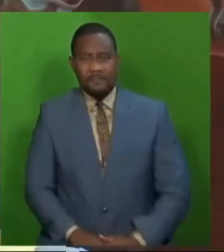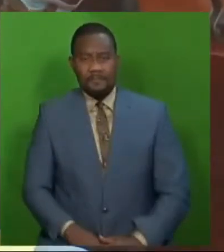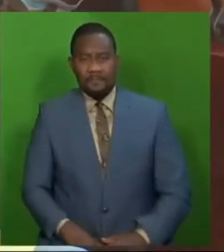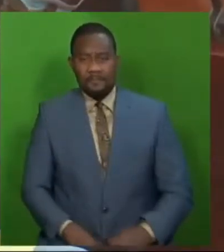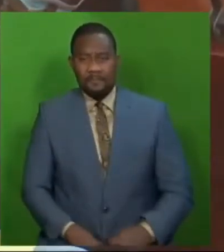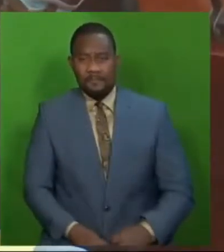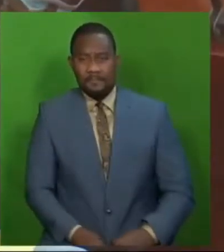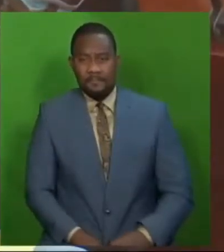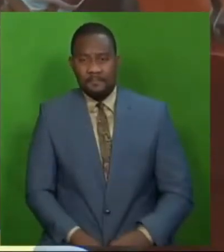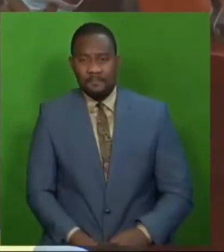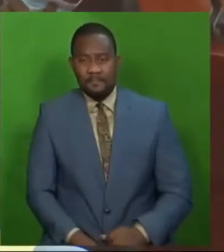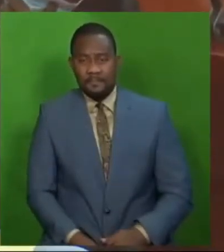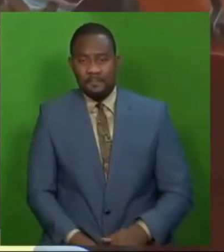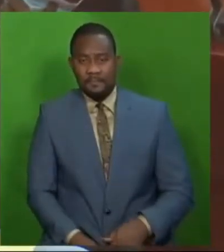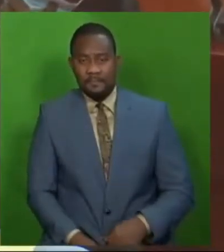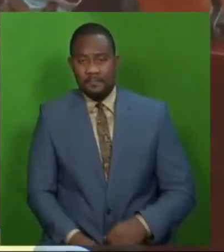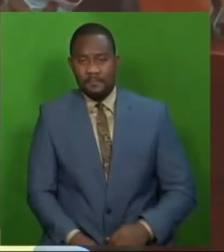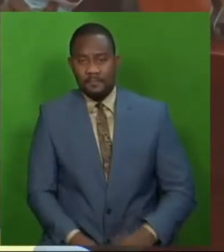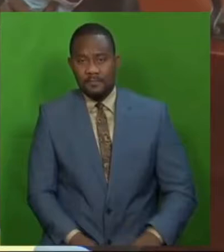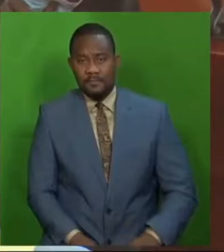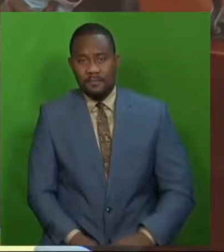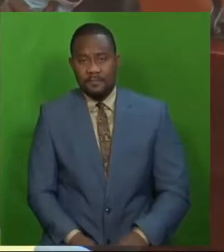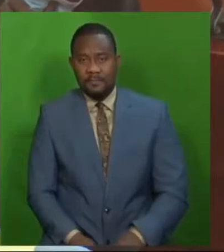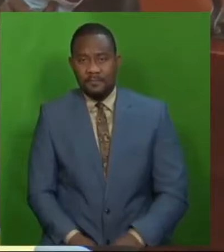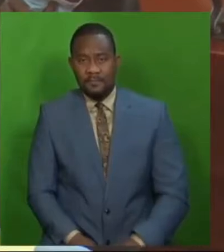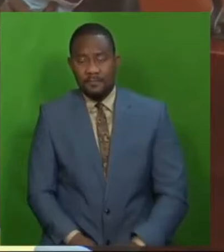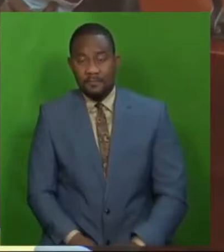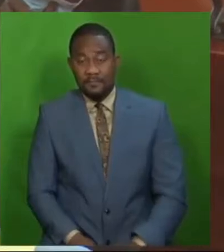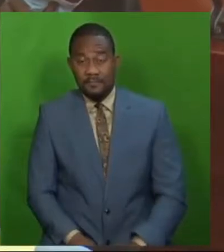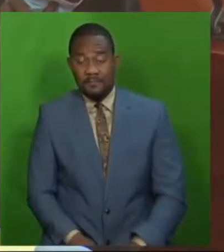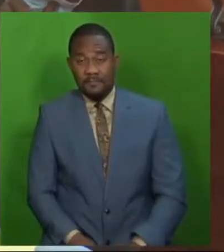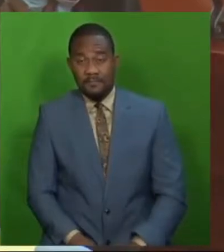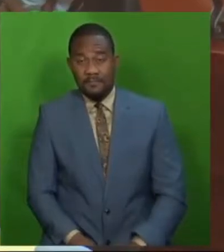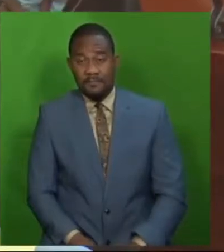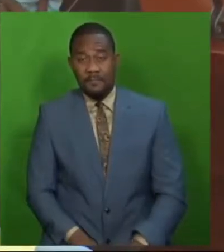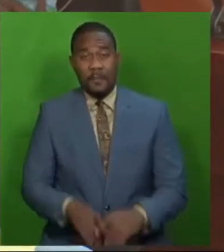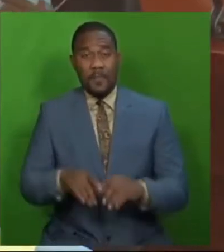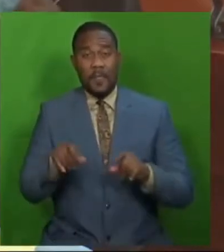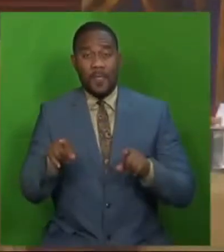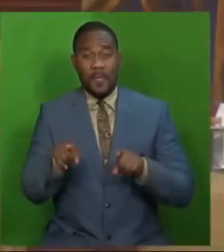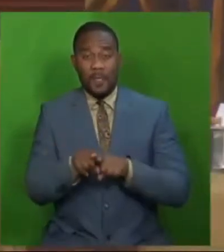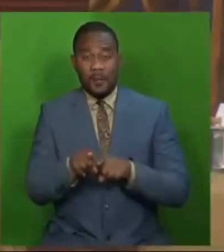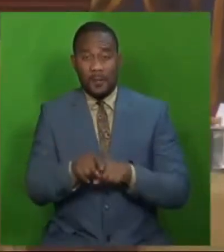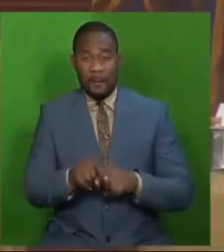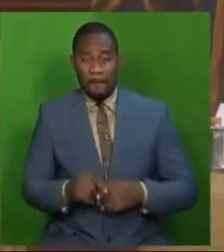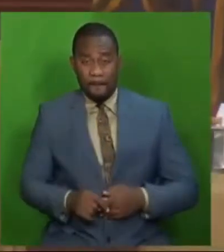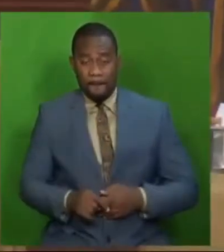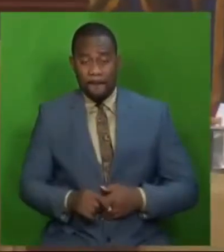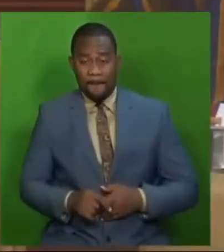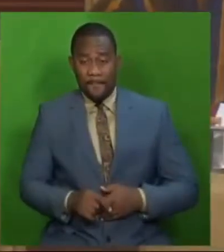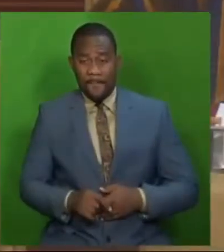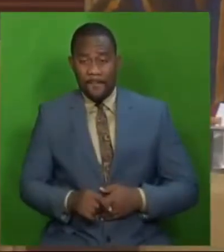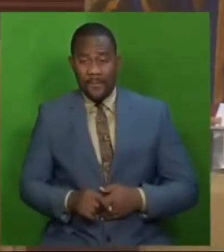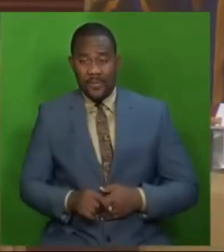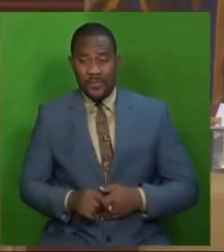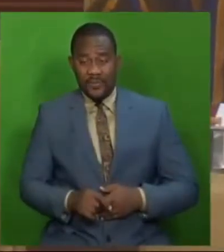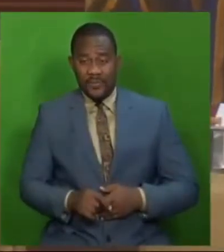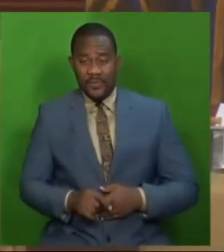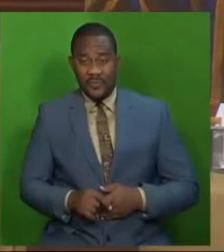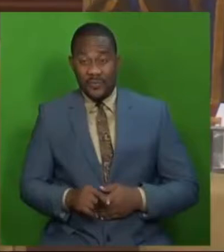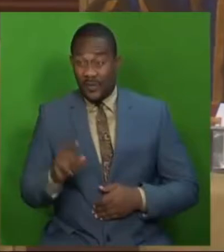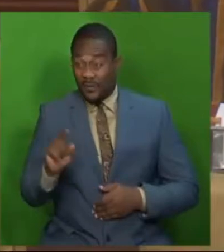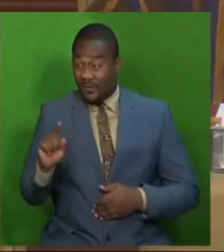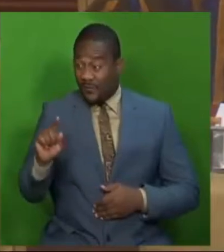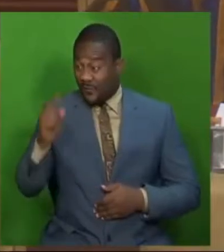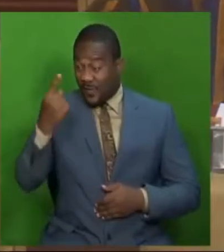Speaker, as if that is not enough, for the first time, the government